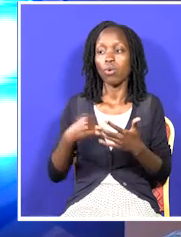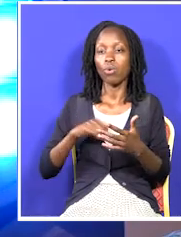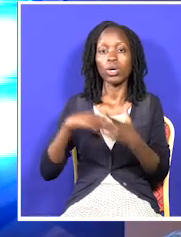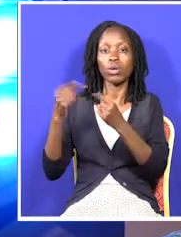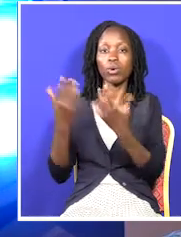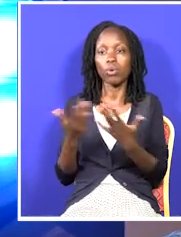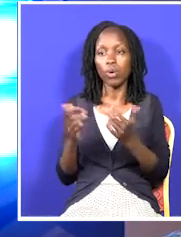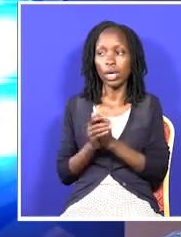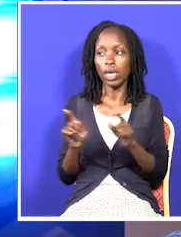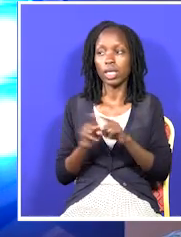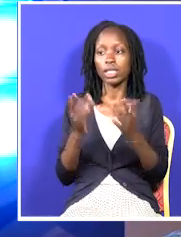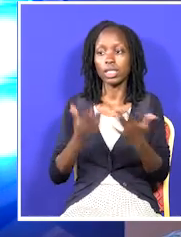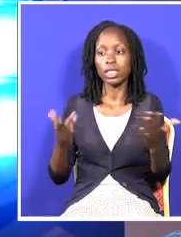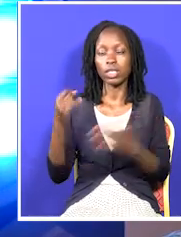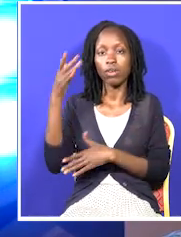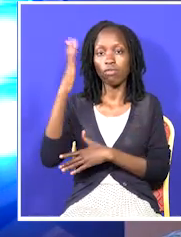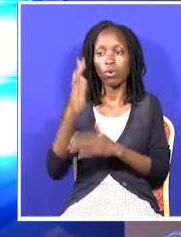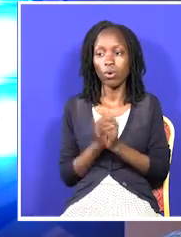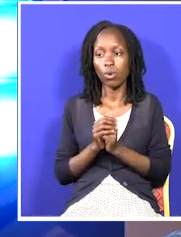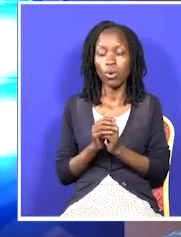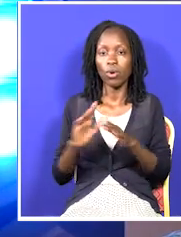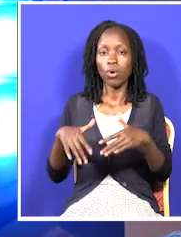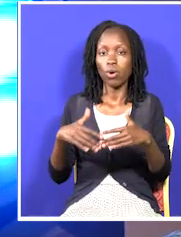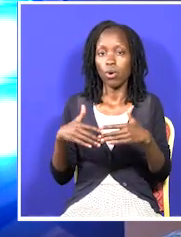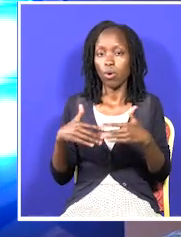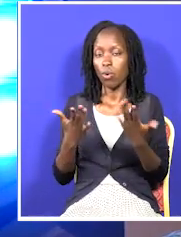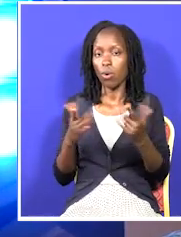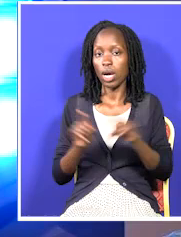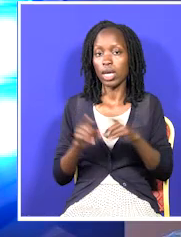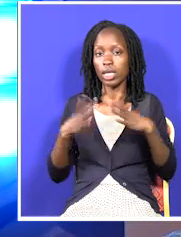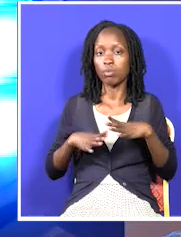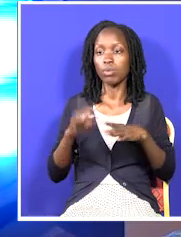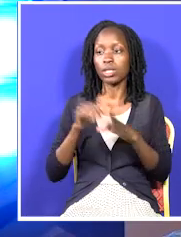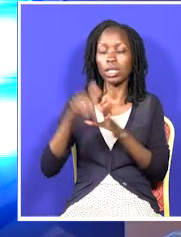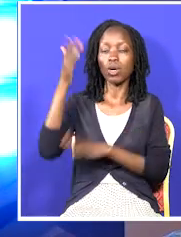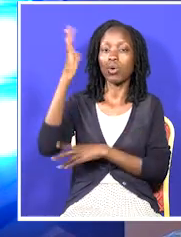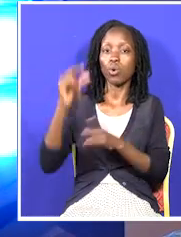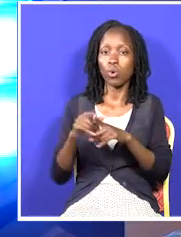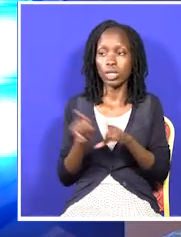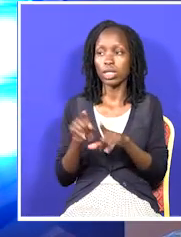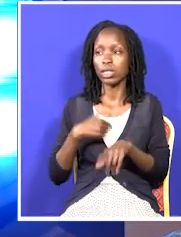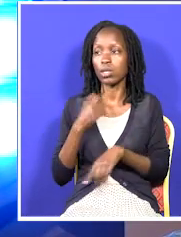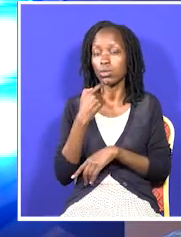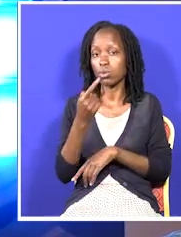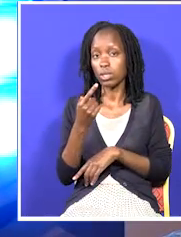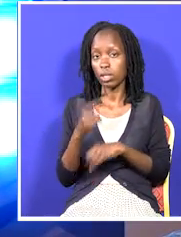headed as the children of God or as humanity is in the Word of God. And I want to say